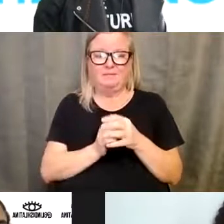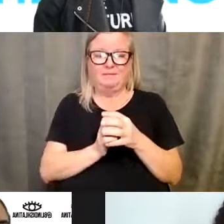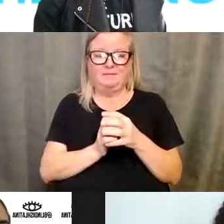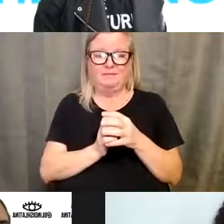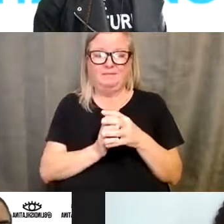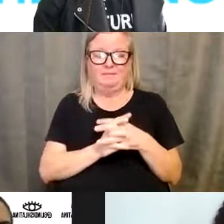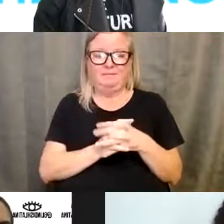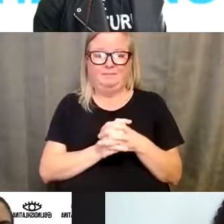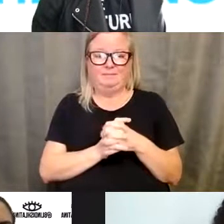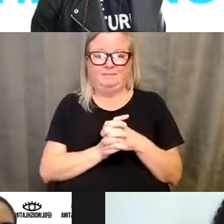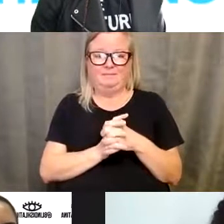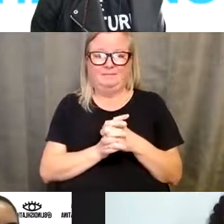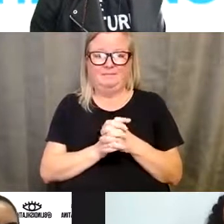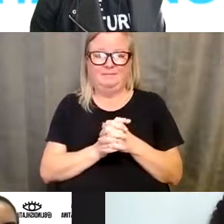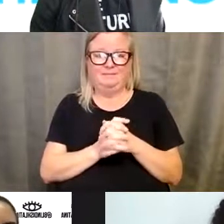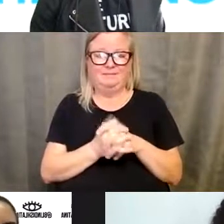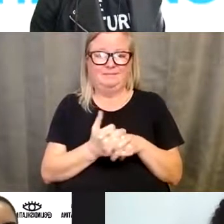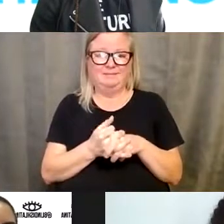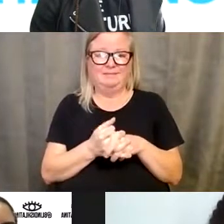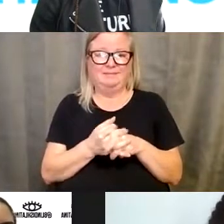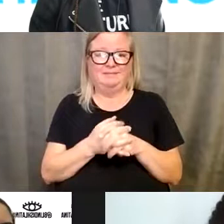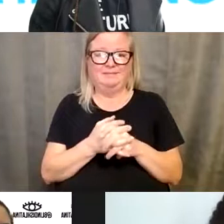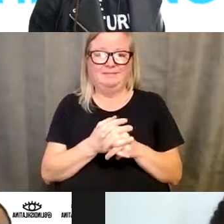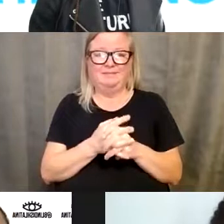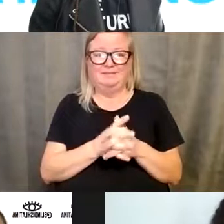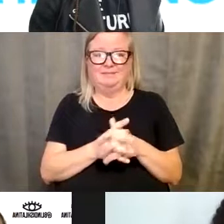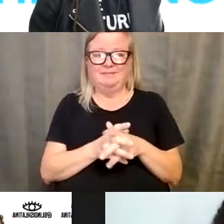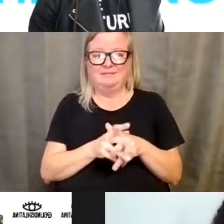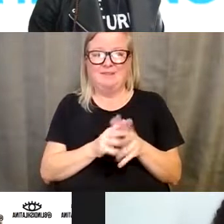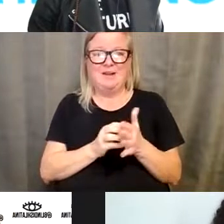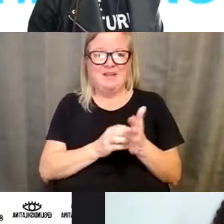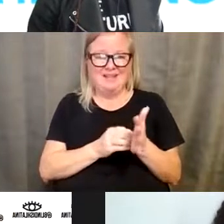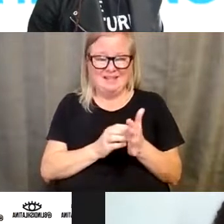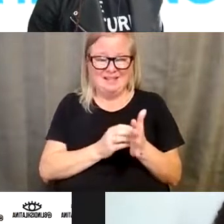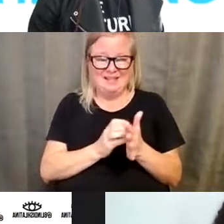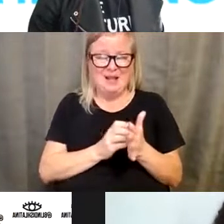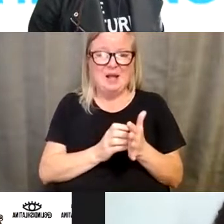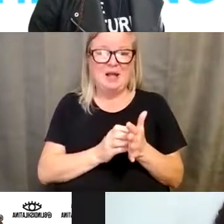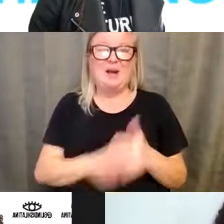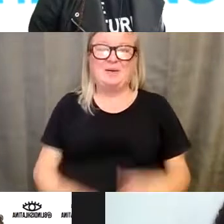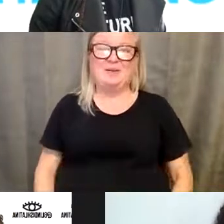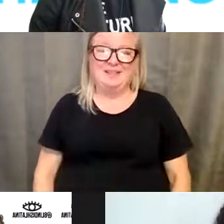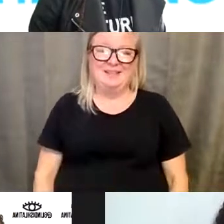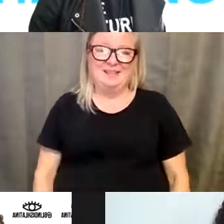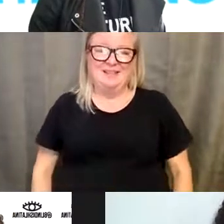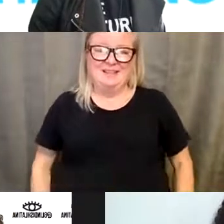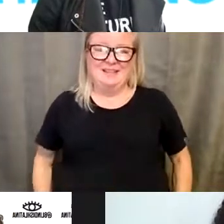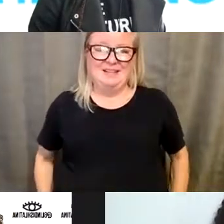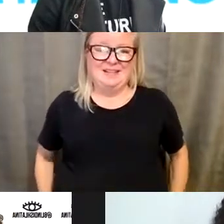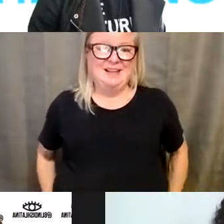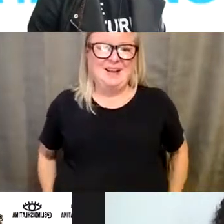and I'm looking forward to this. Okay. It looks like our guests are starting to be admitted. I'm not sure why, because I'm not doing it. I